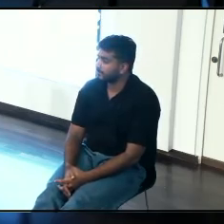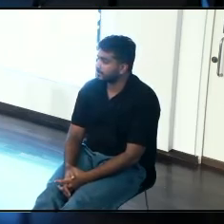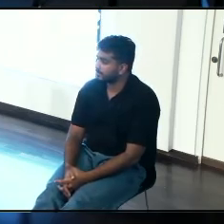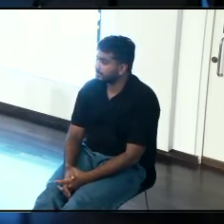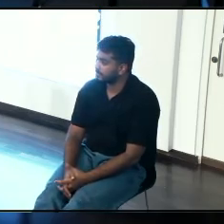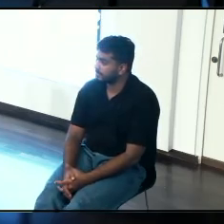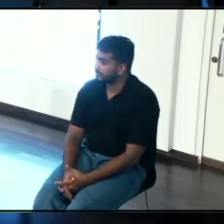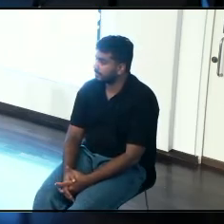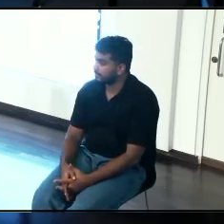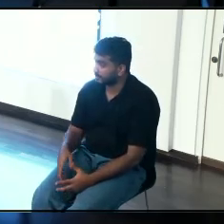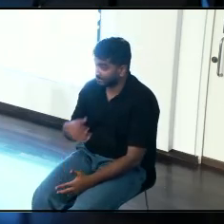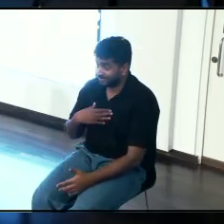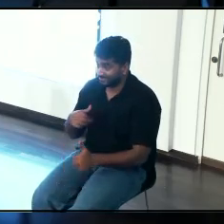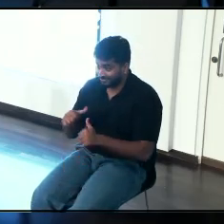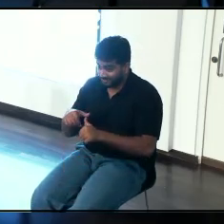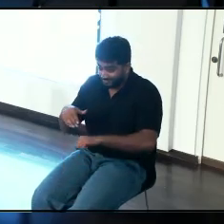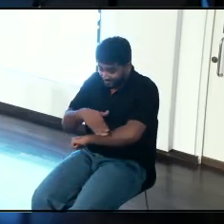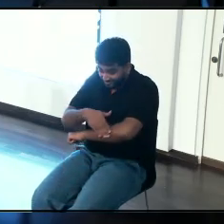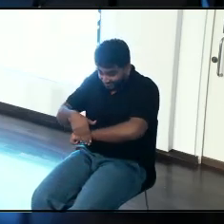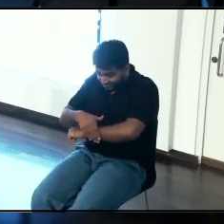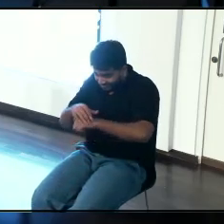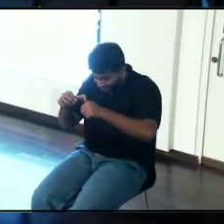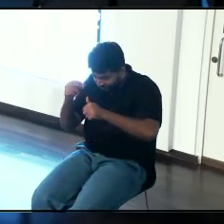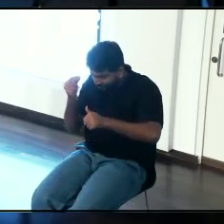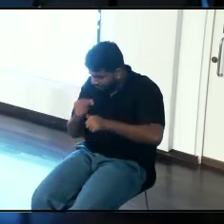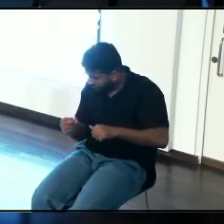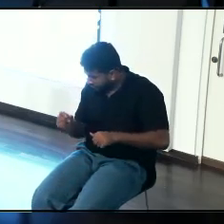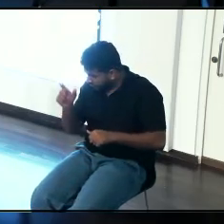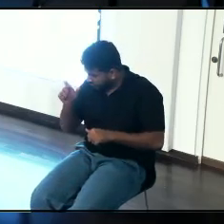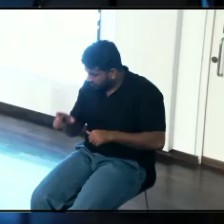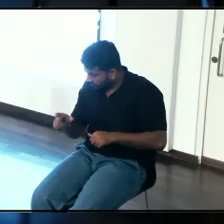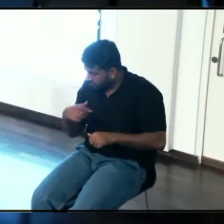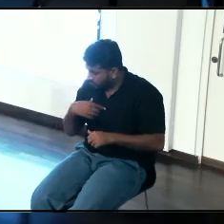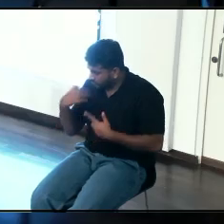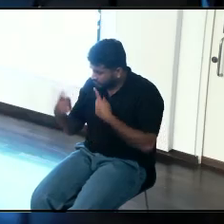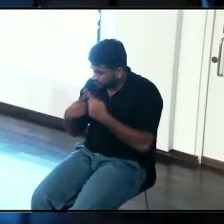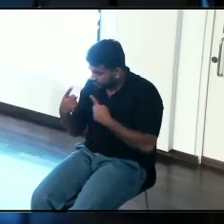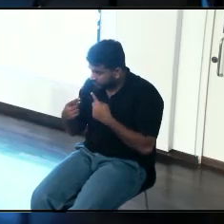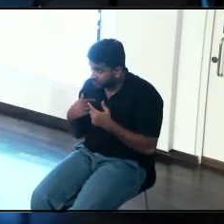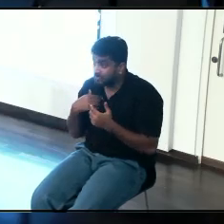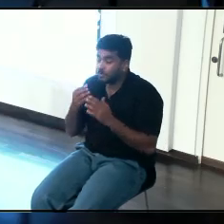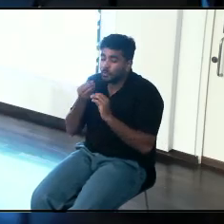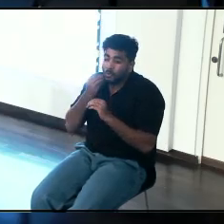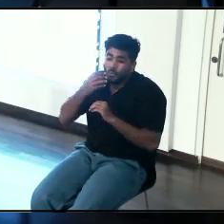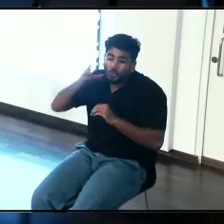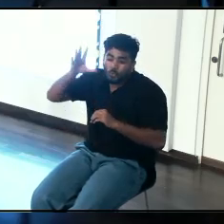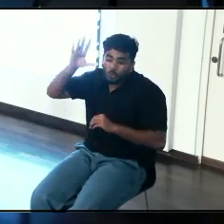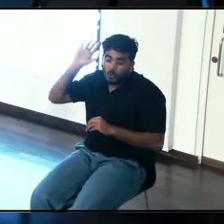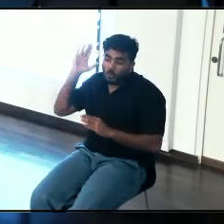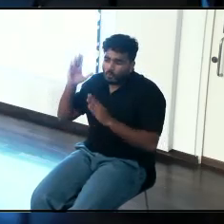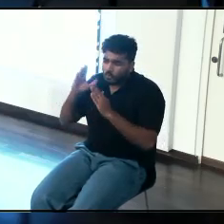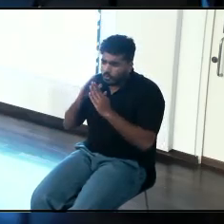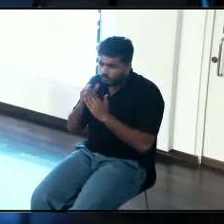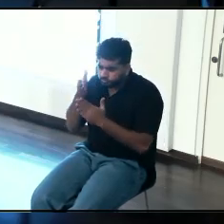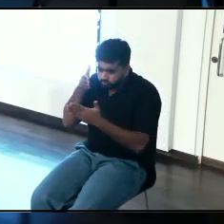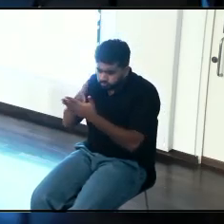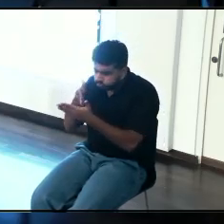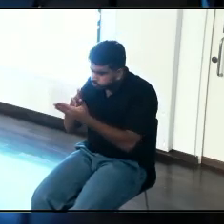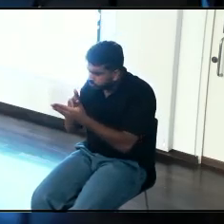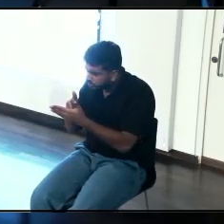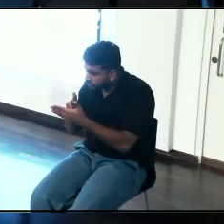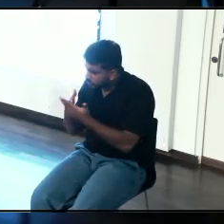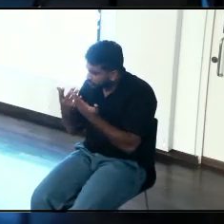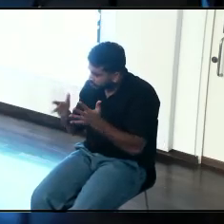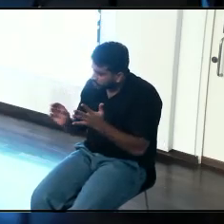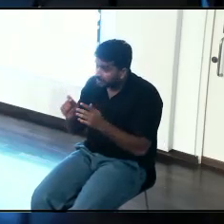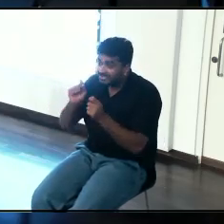Being an architect, I feel every time I go into a heritage home for any restoration or